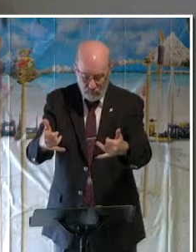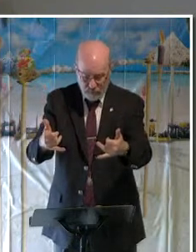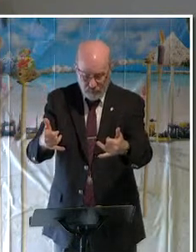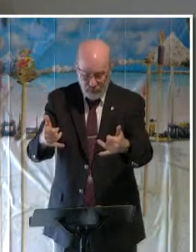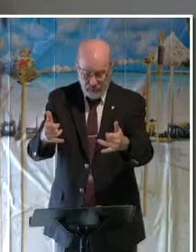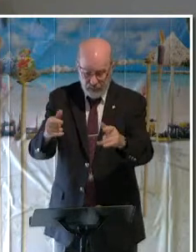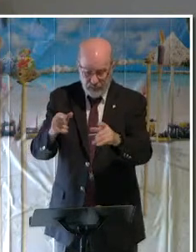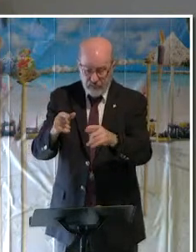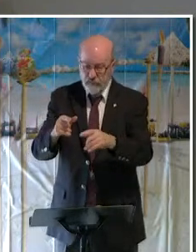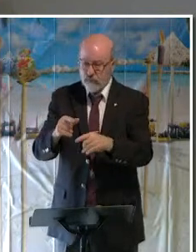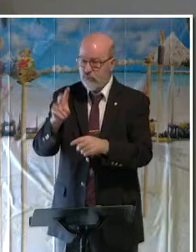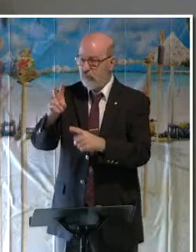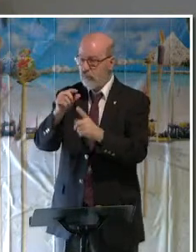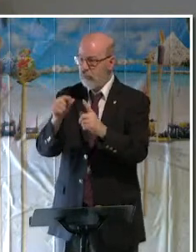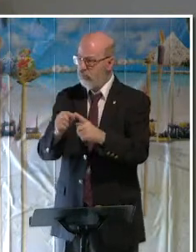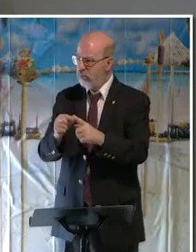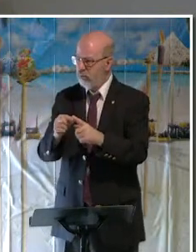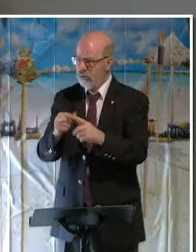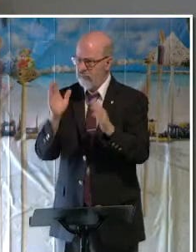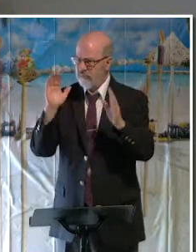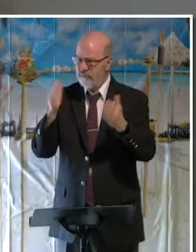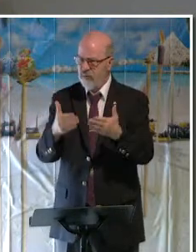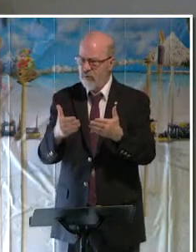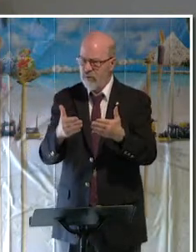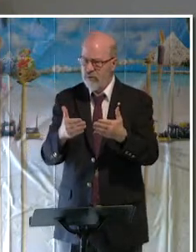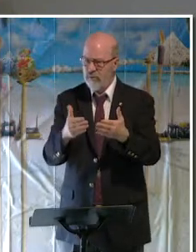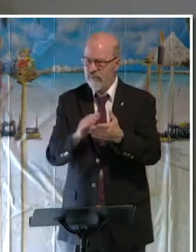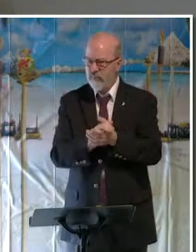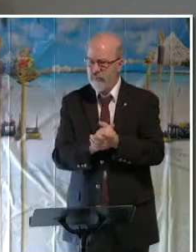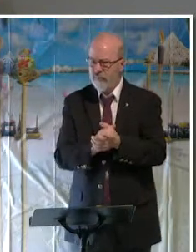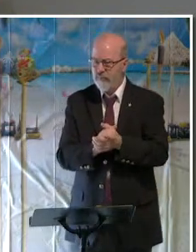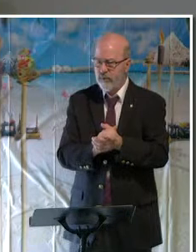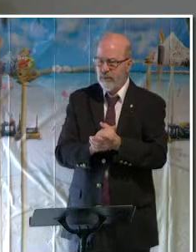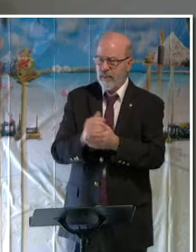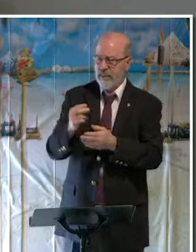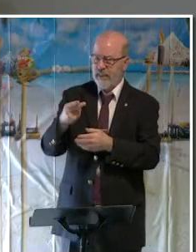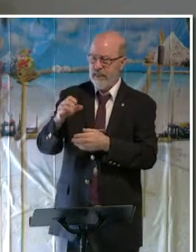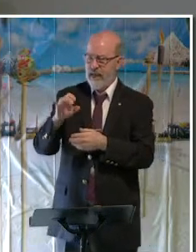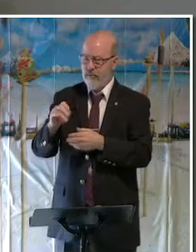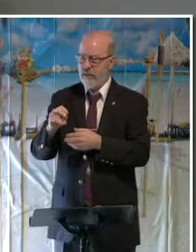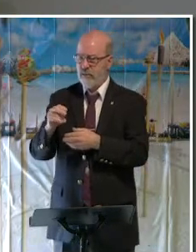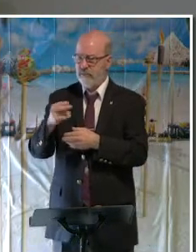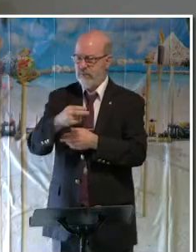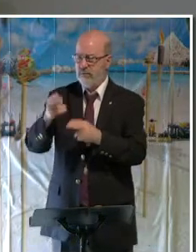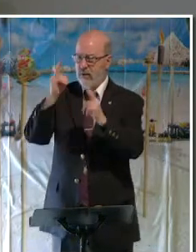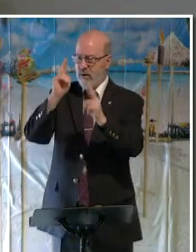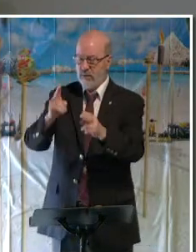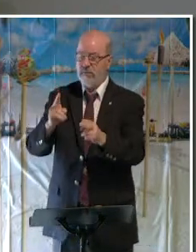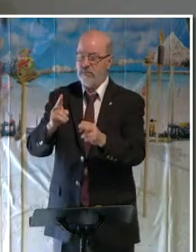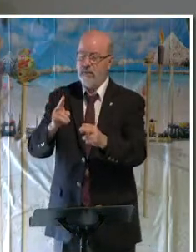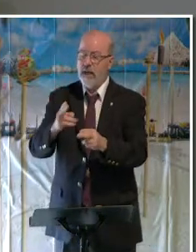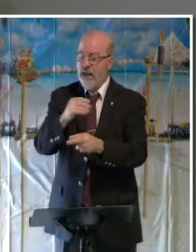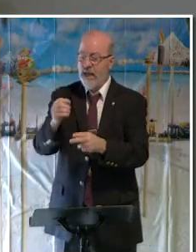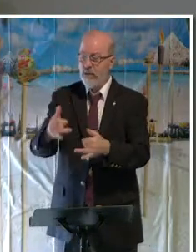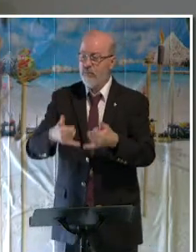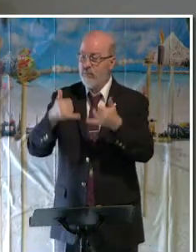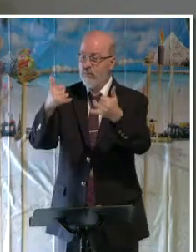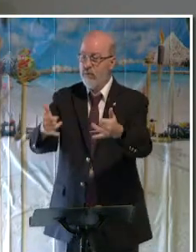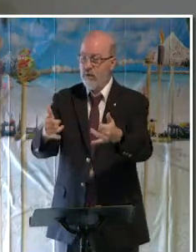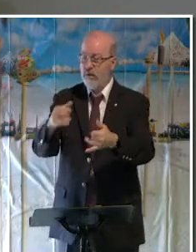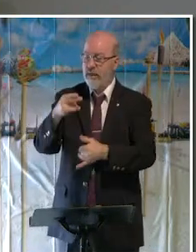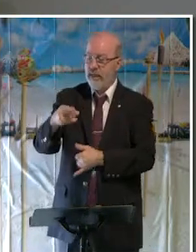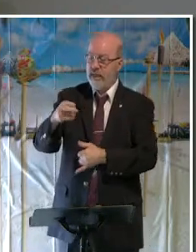reward." Two words I want you to focus on for a moment: heritage and reward. The